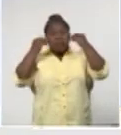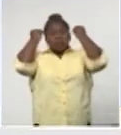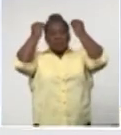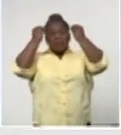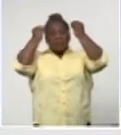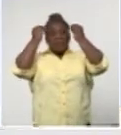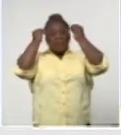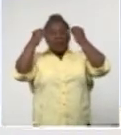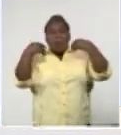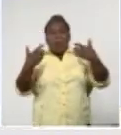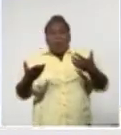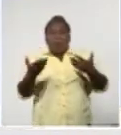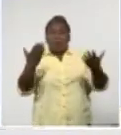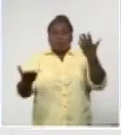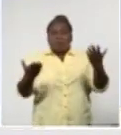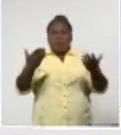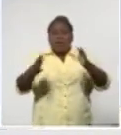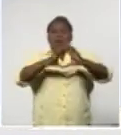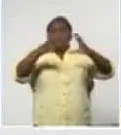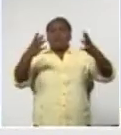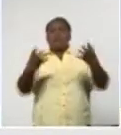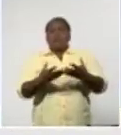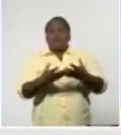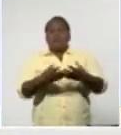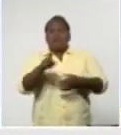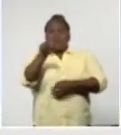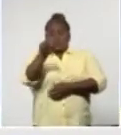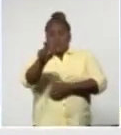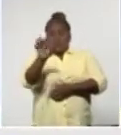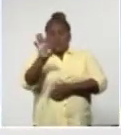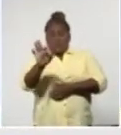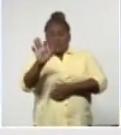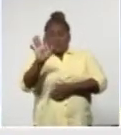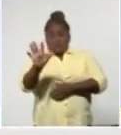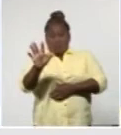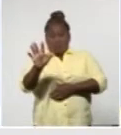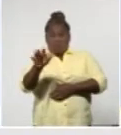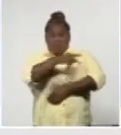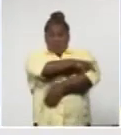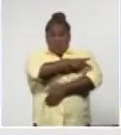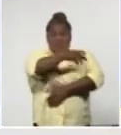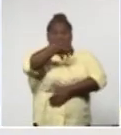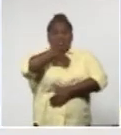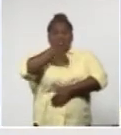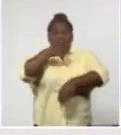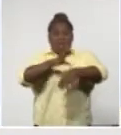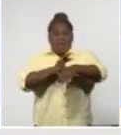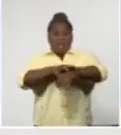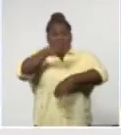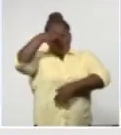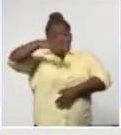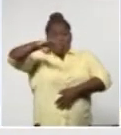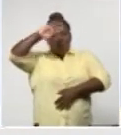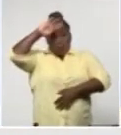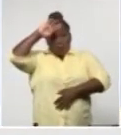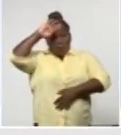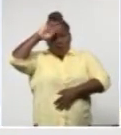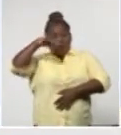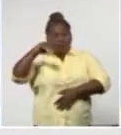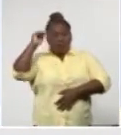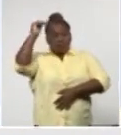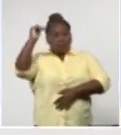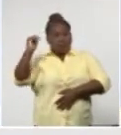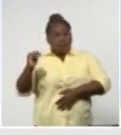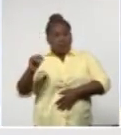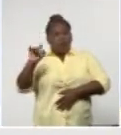However, when we analyze the behavior of the disease in the world and 185 countries